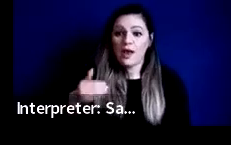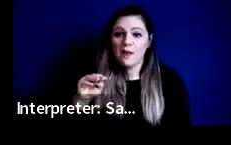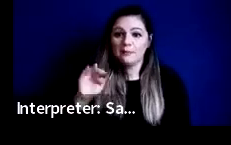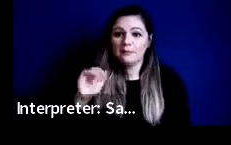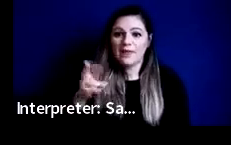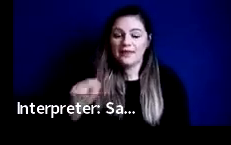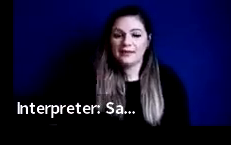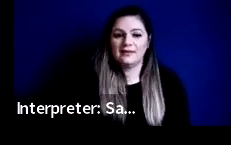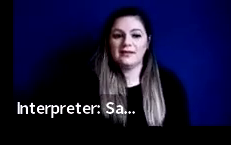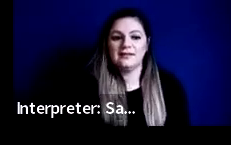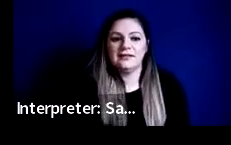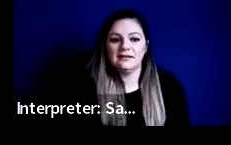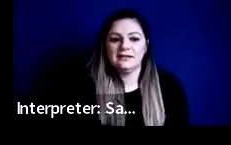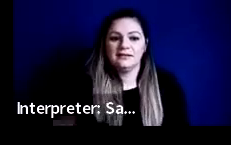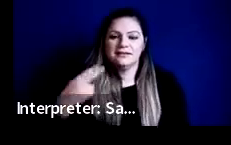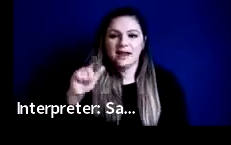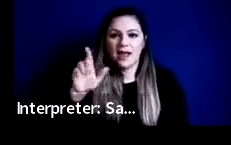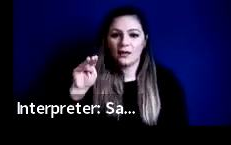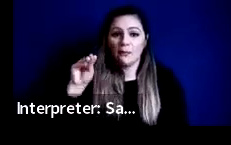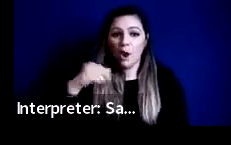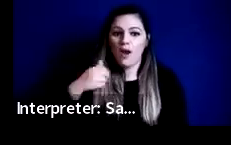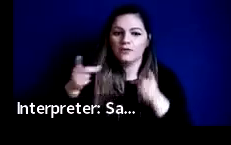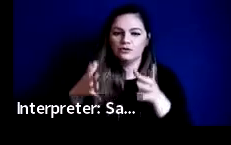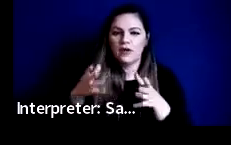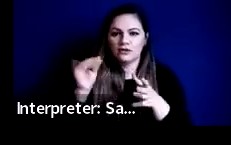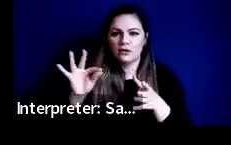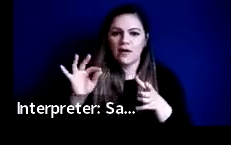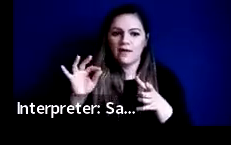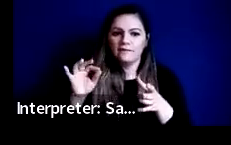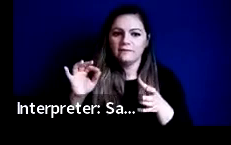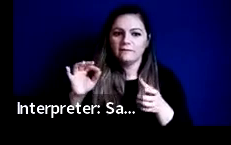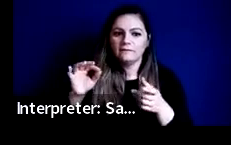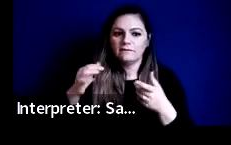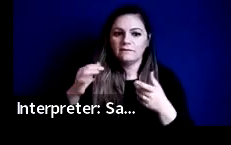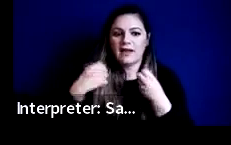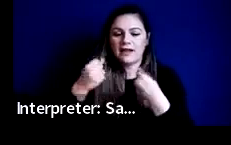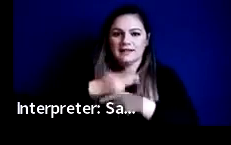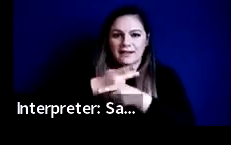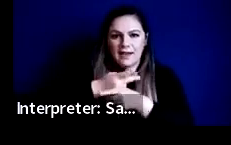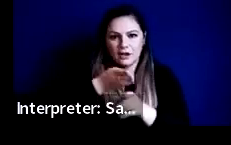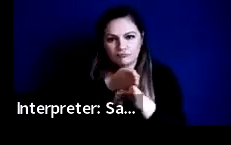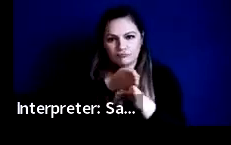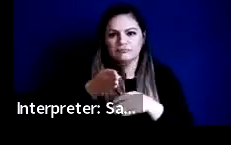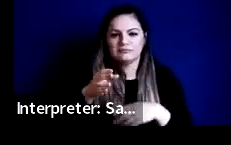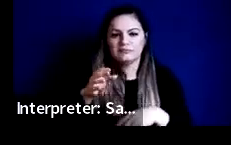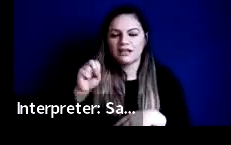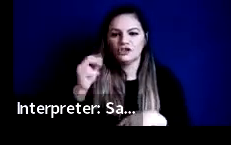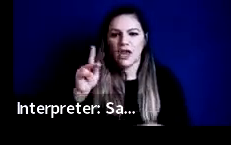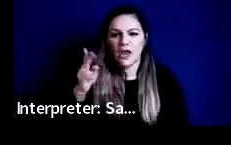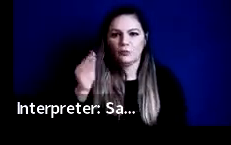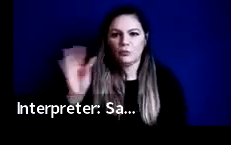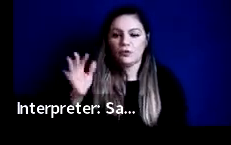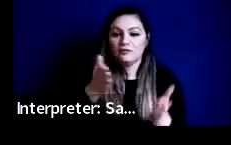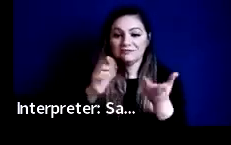for healthcare with the National Stigma Initiative at Shatterproof. I'm going to kick it over to my colleague Jody to introduce herself